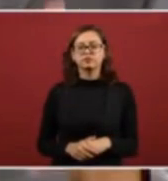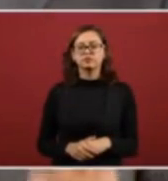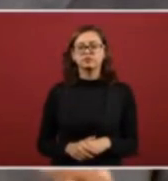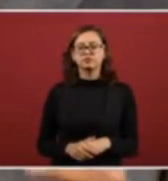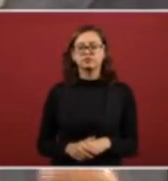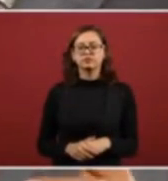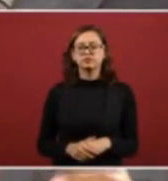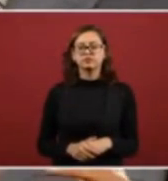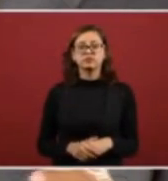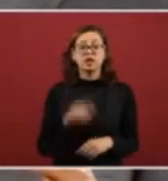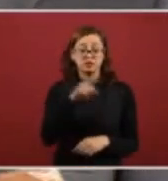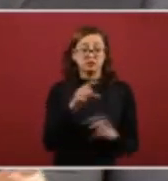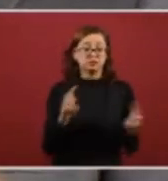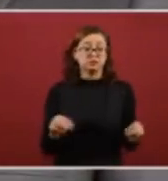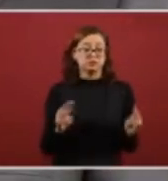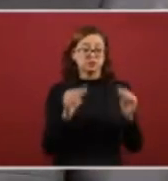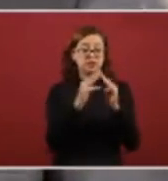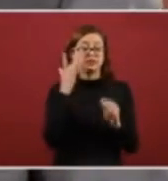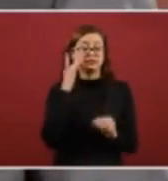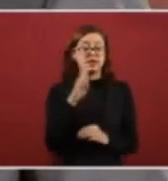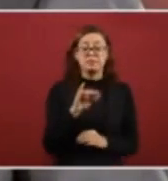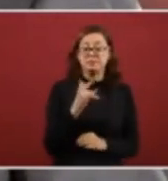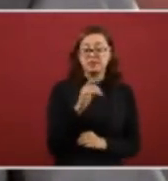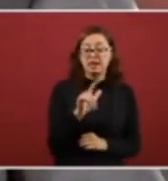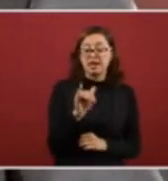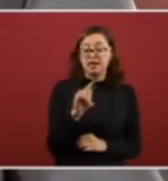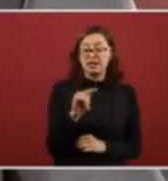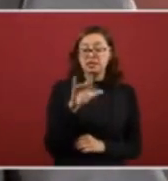The Sierra of San Miguelito,